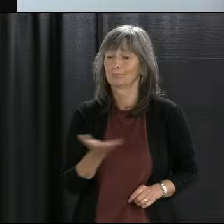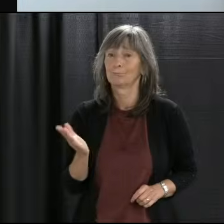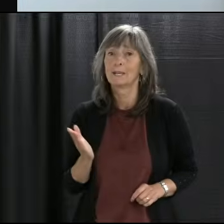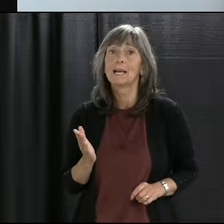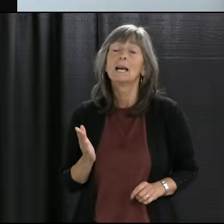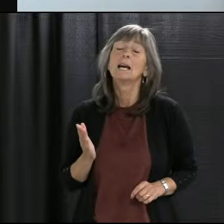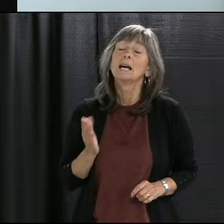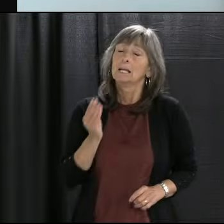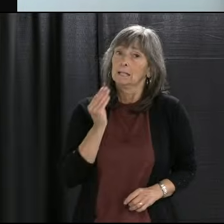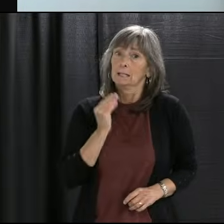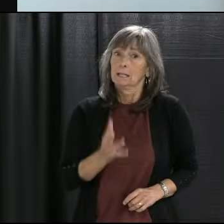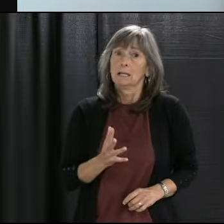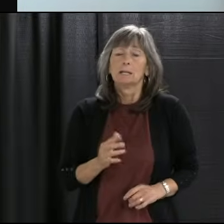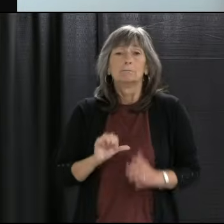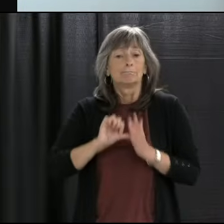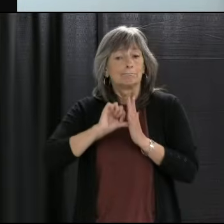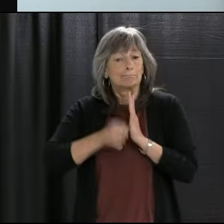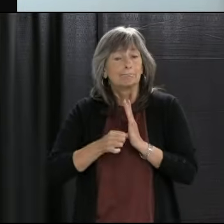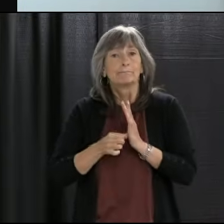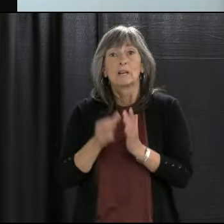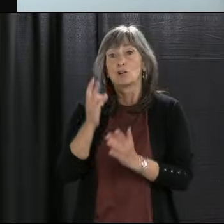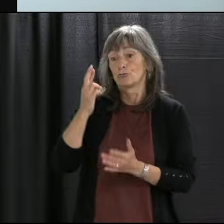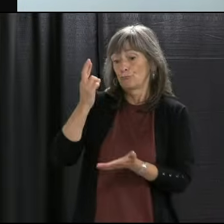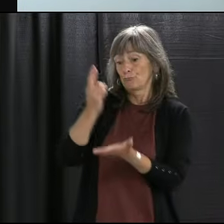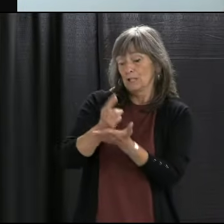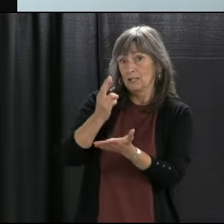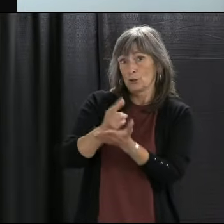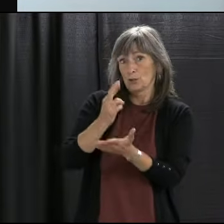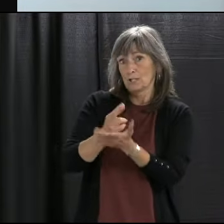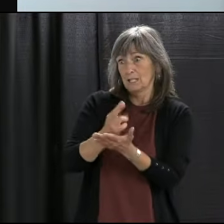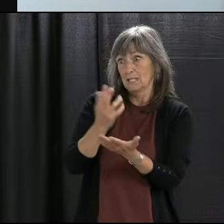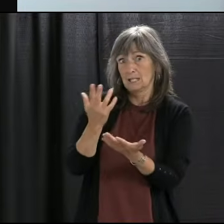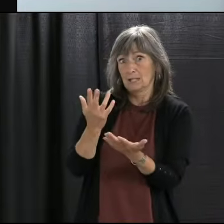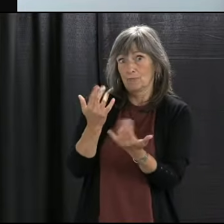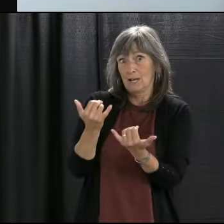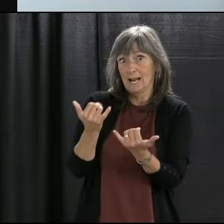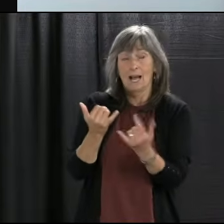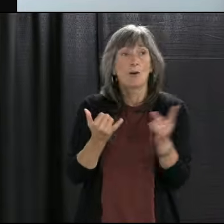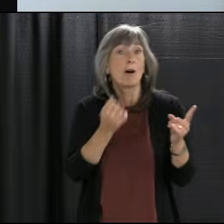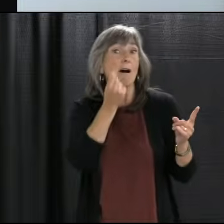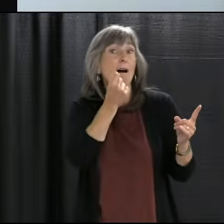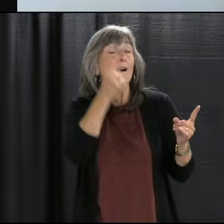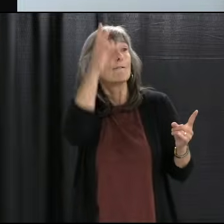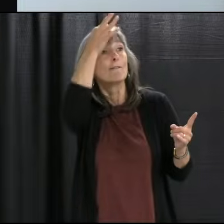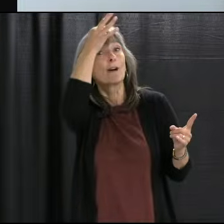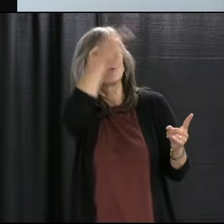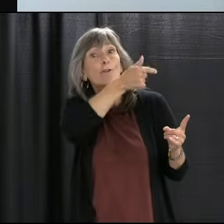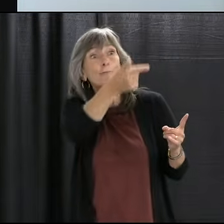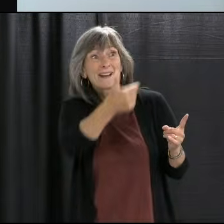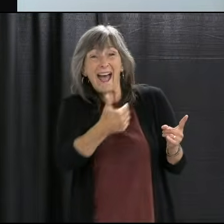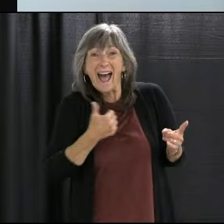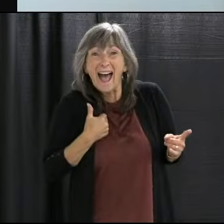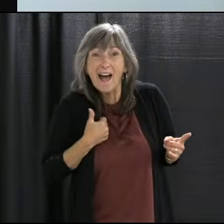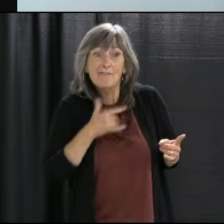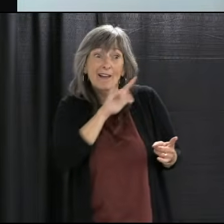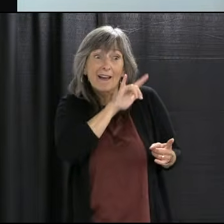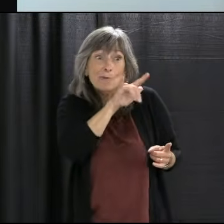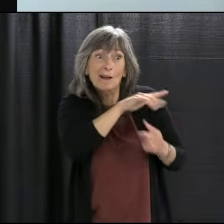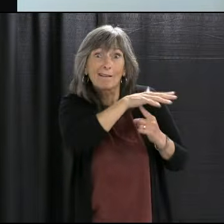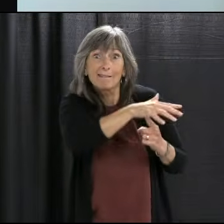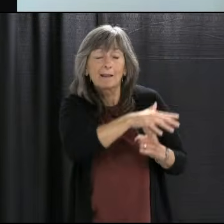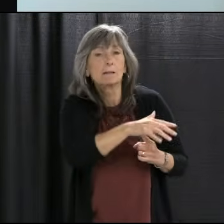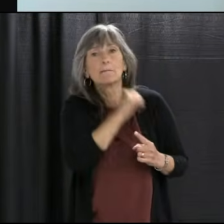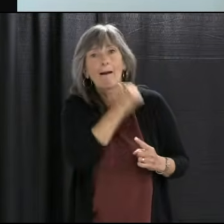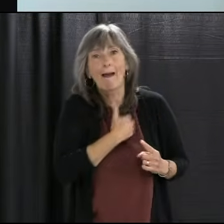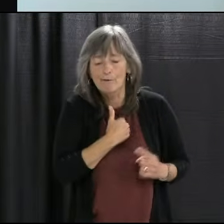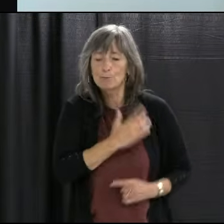stage that when it comes to resources, the federal government don't actually have any water bombers. They're all held by provinces. And in actual fact,